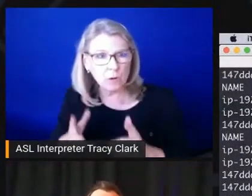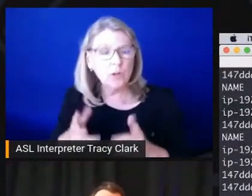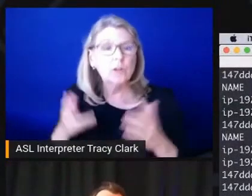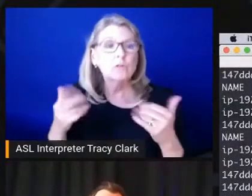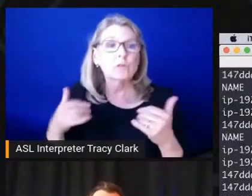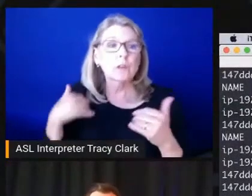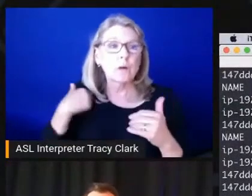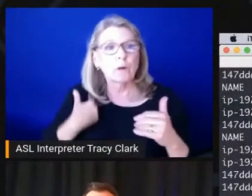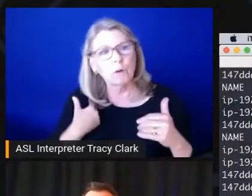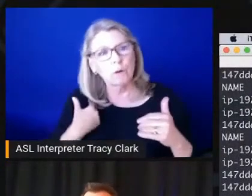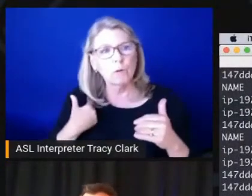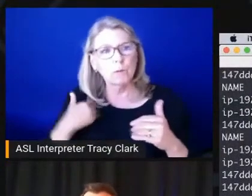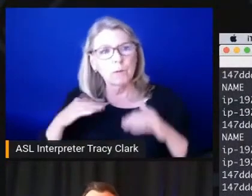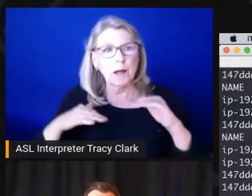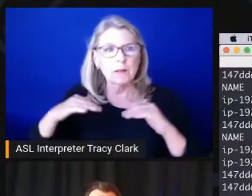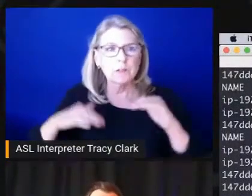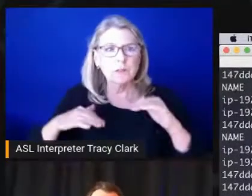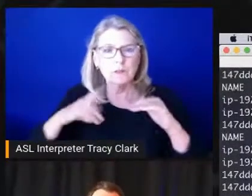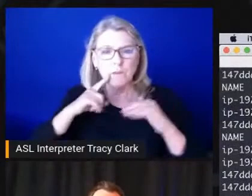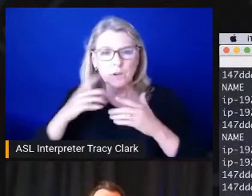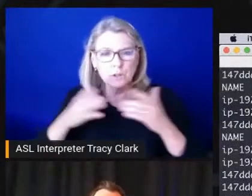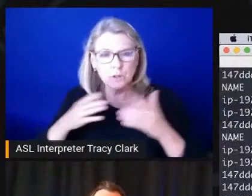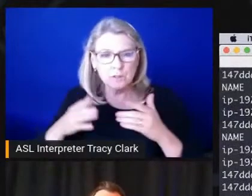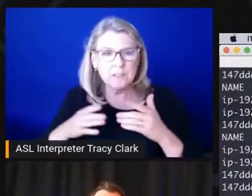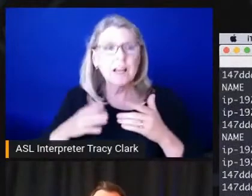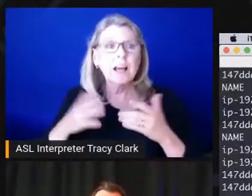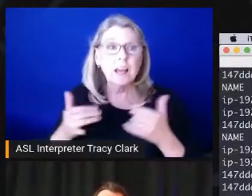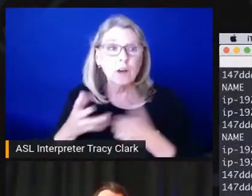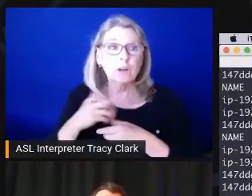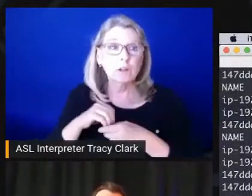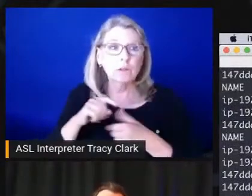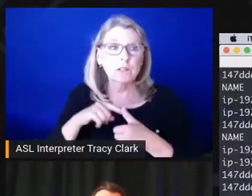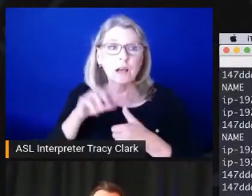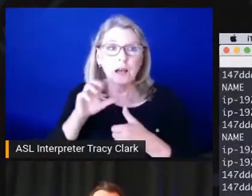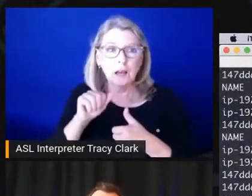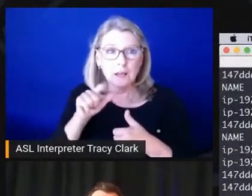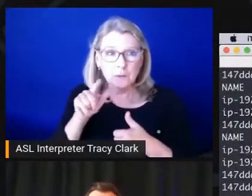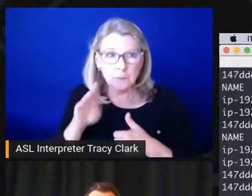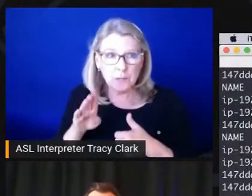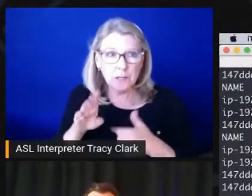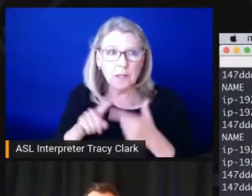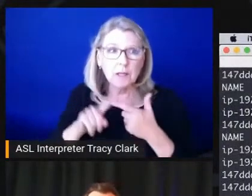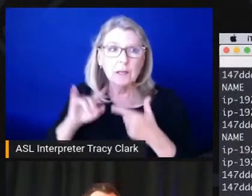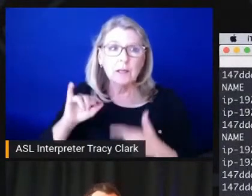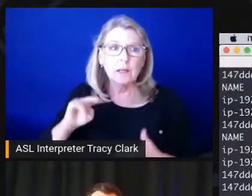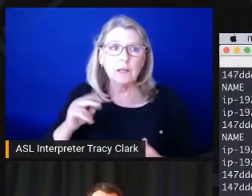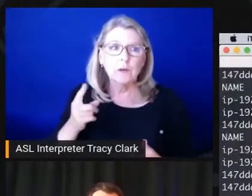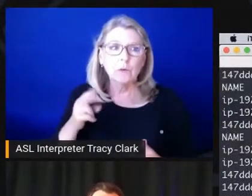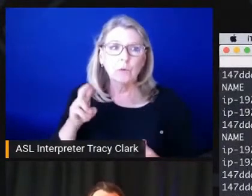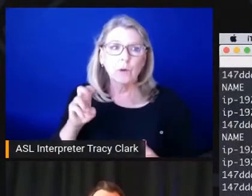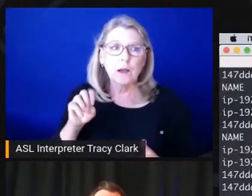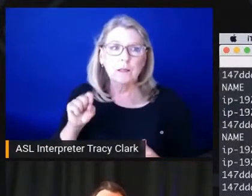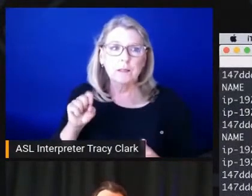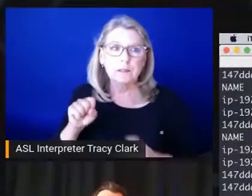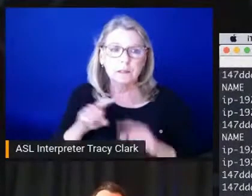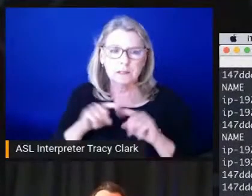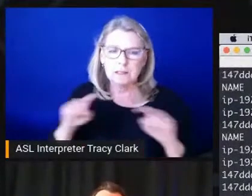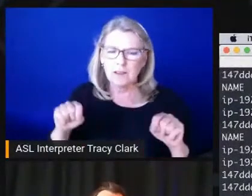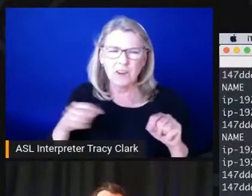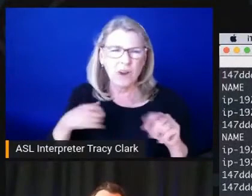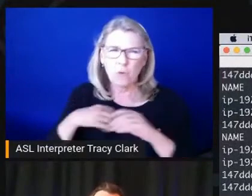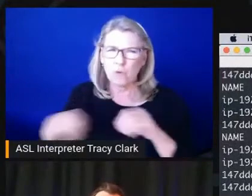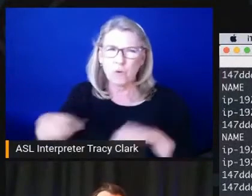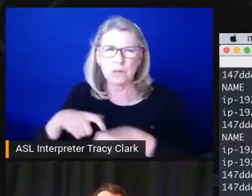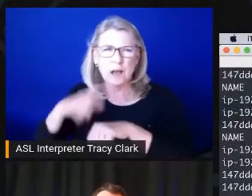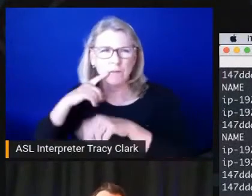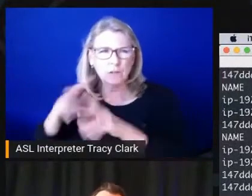services, NLBs, ALBs, ingress, all of that stuff. So the new controller, just shout out, we didn't even have a time for a session today for it, but has